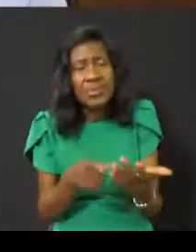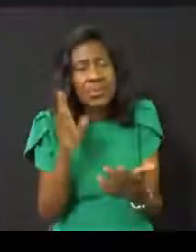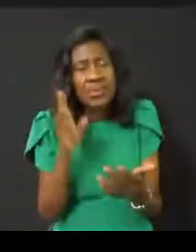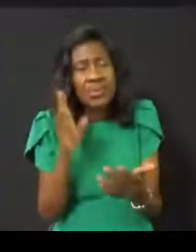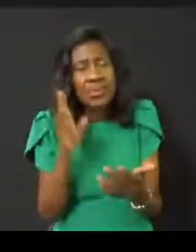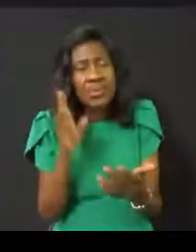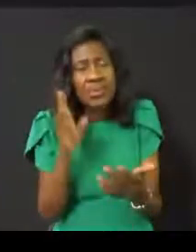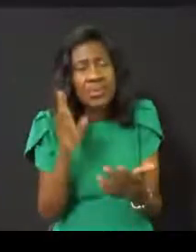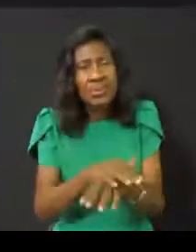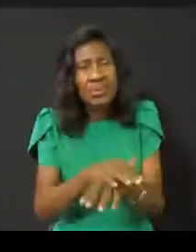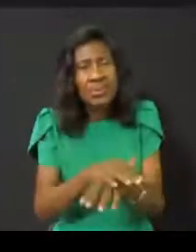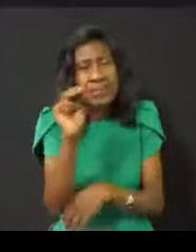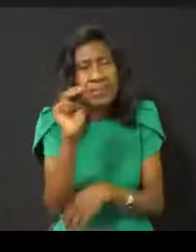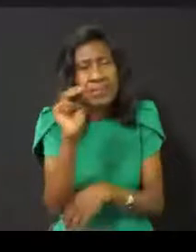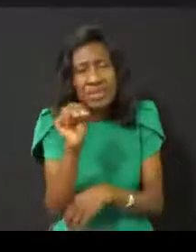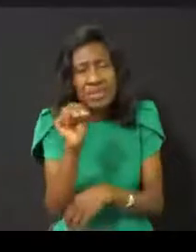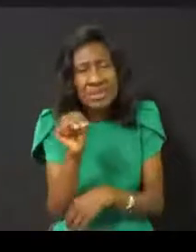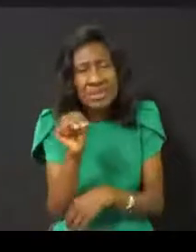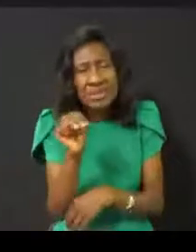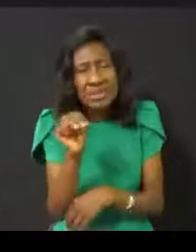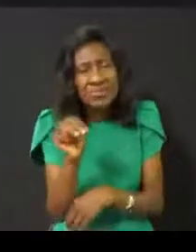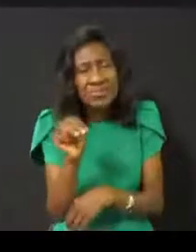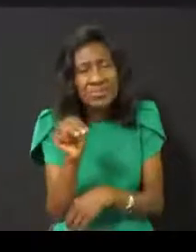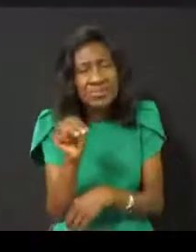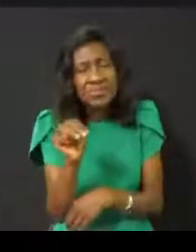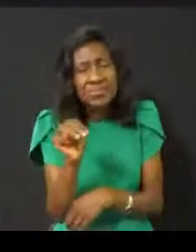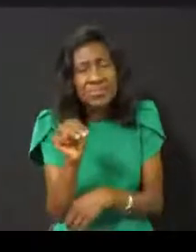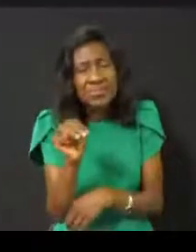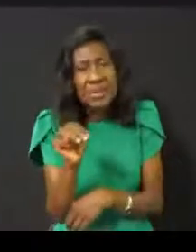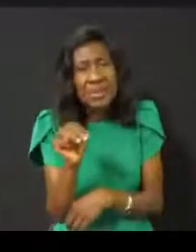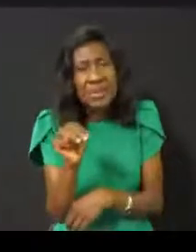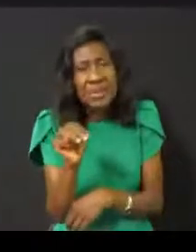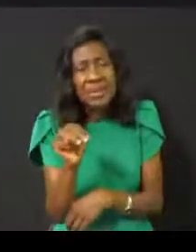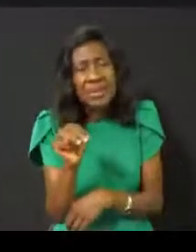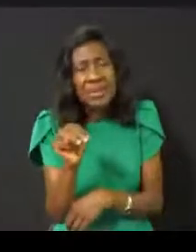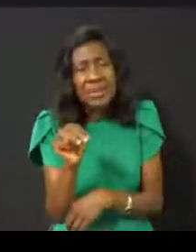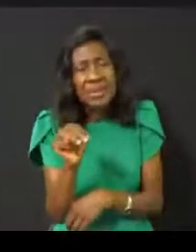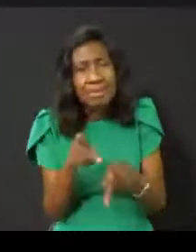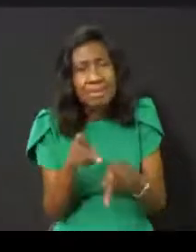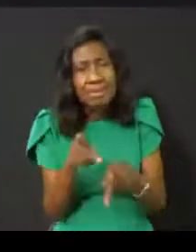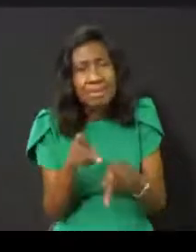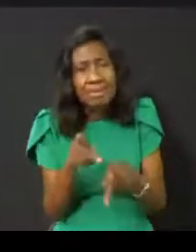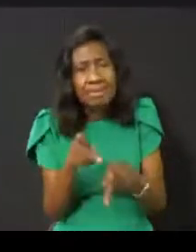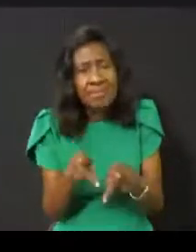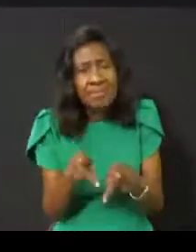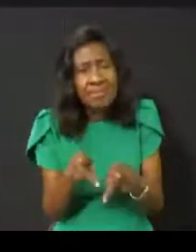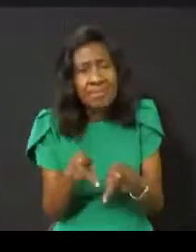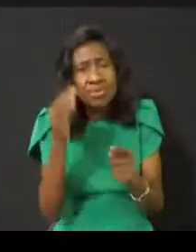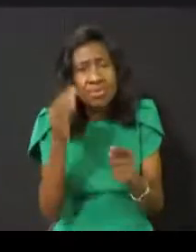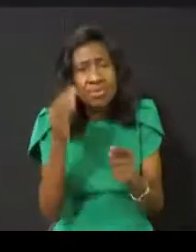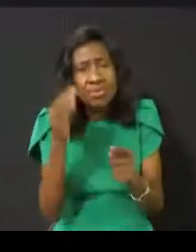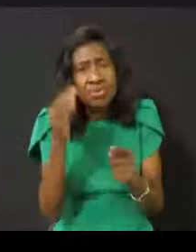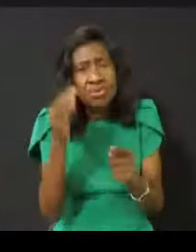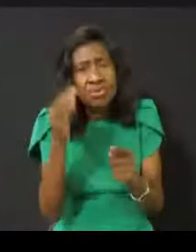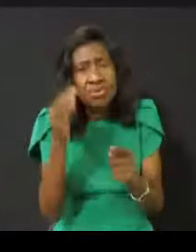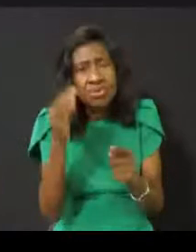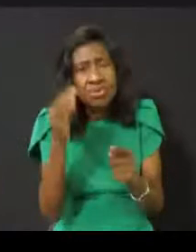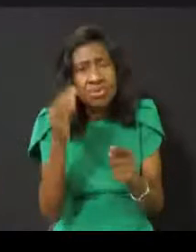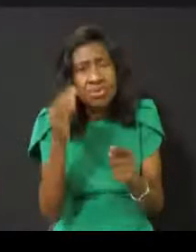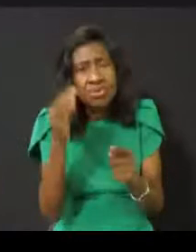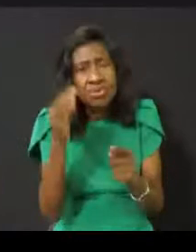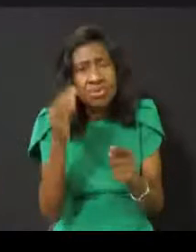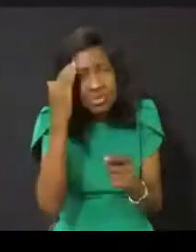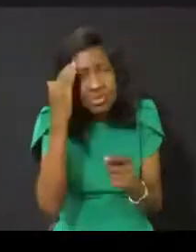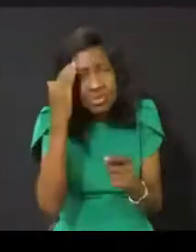school. That's fair enough. I think it's a reasonable question. So we'll just because it's Monday, and are they going to be able to go back to school and use the rapid testing, so